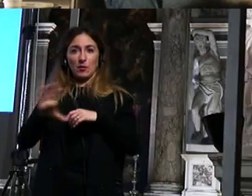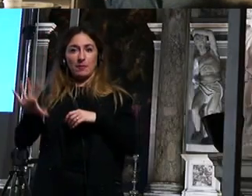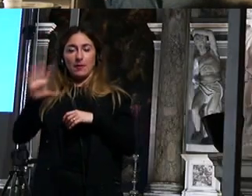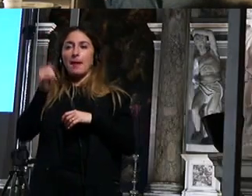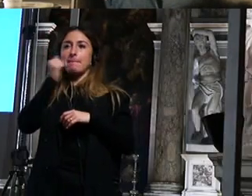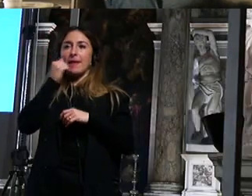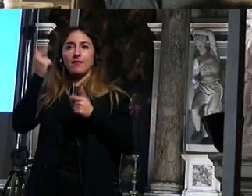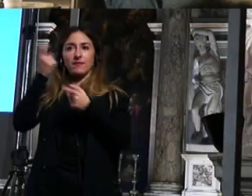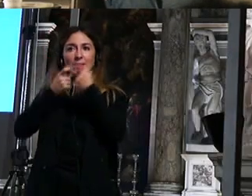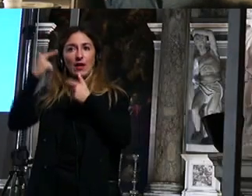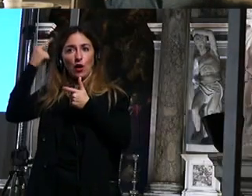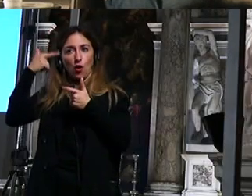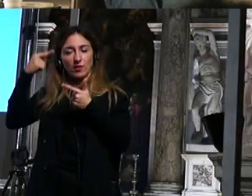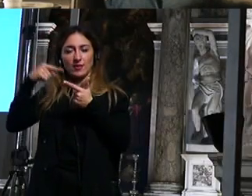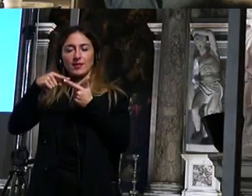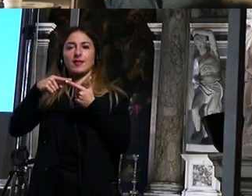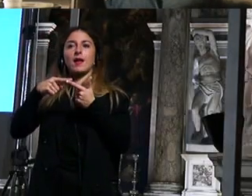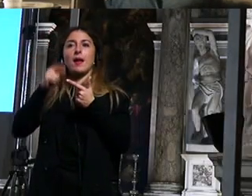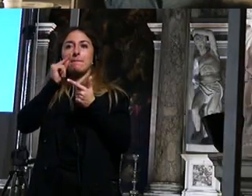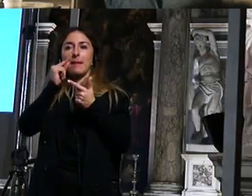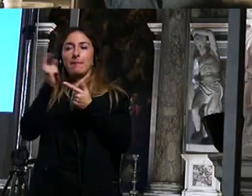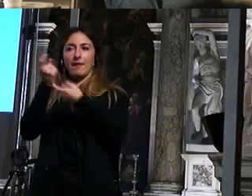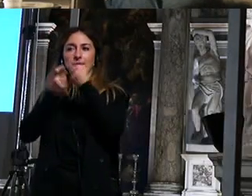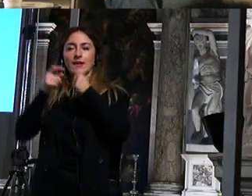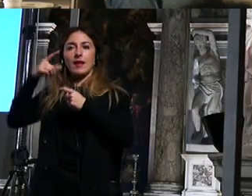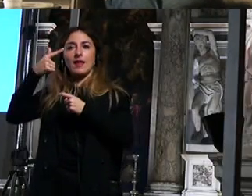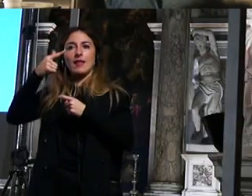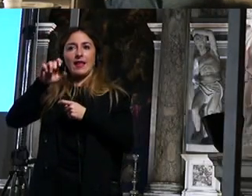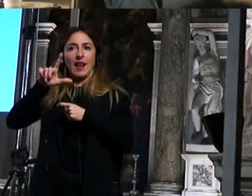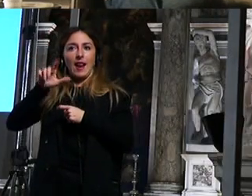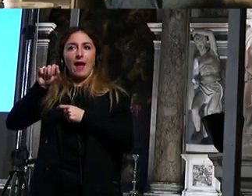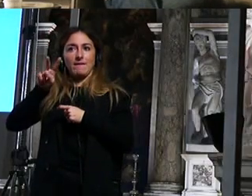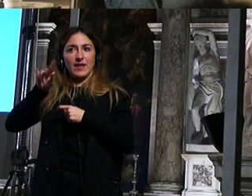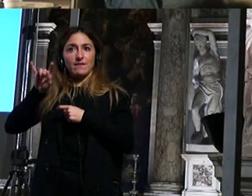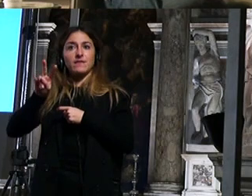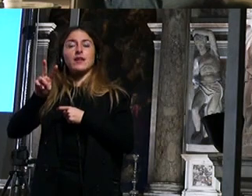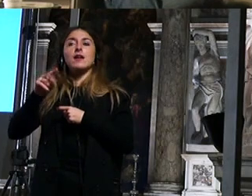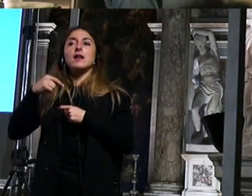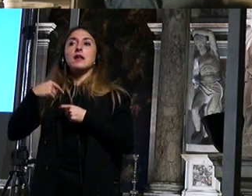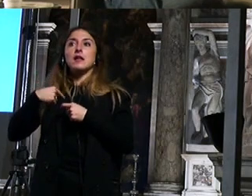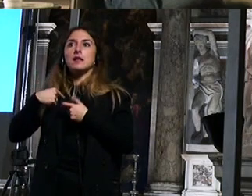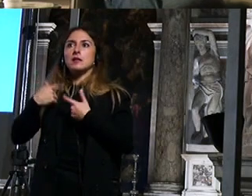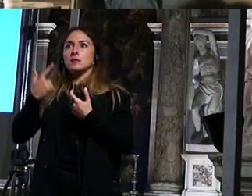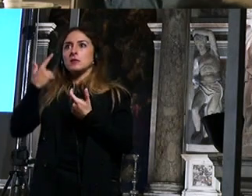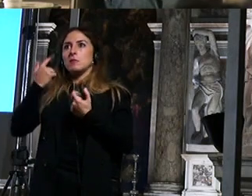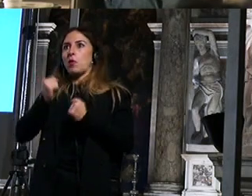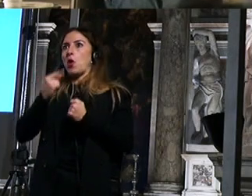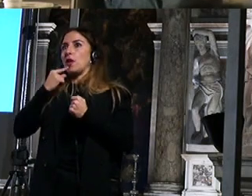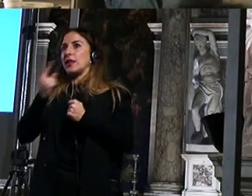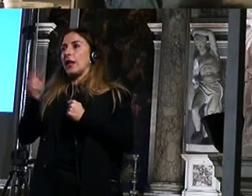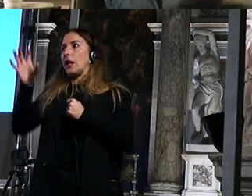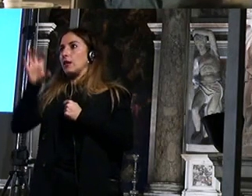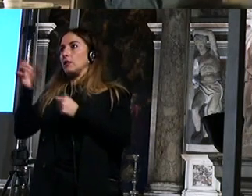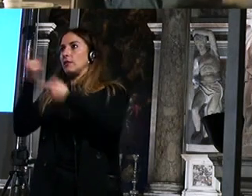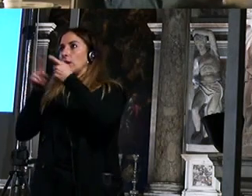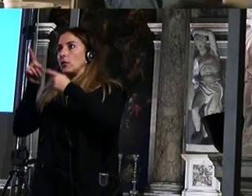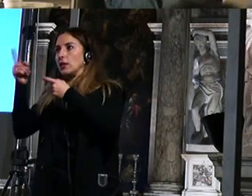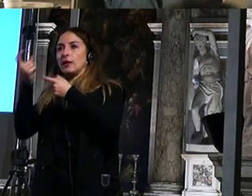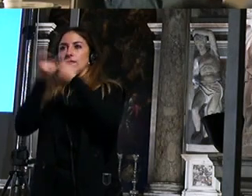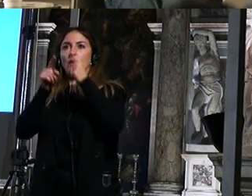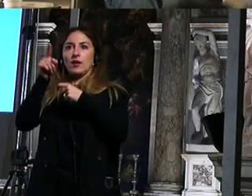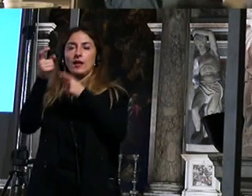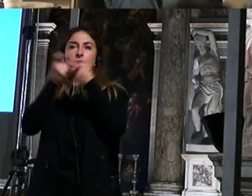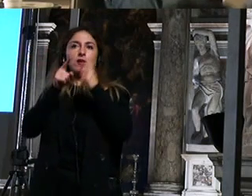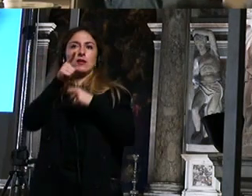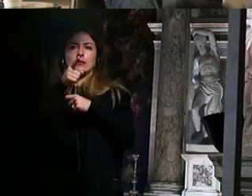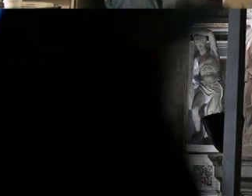glorious, I am from this place, and we've been here for hundreds of years, or even a century, and it's ours.